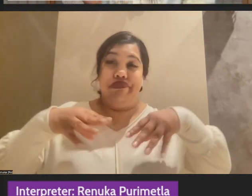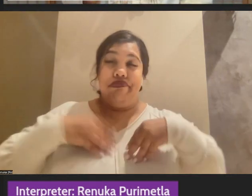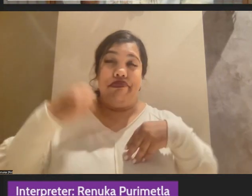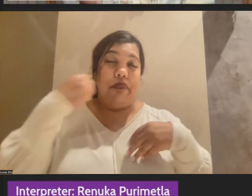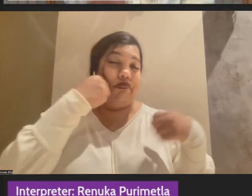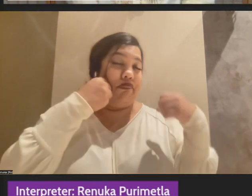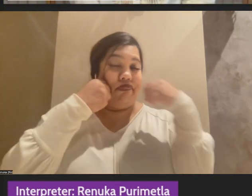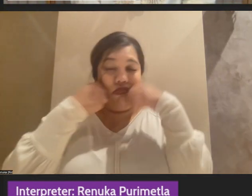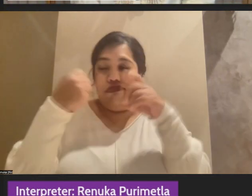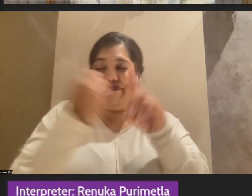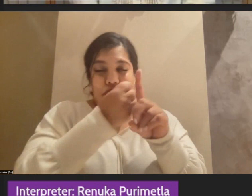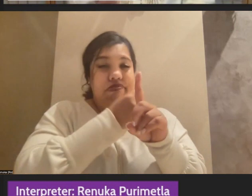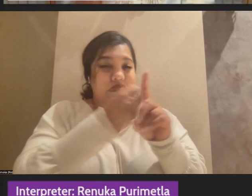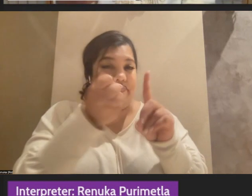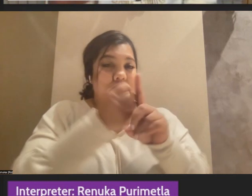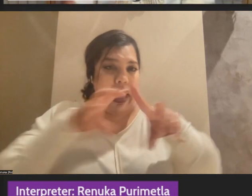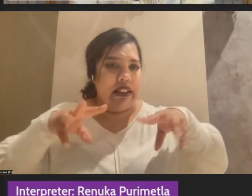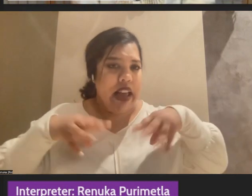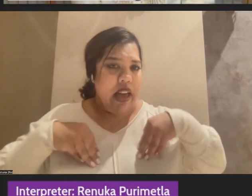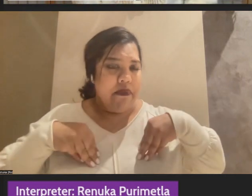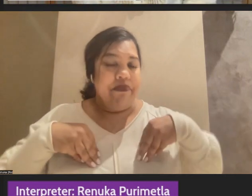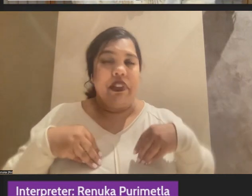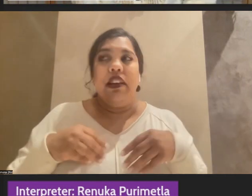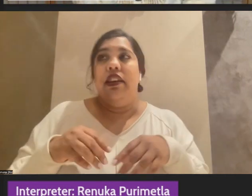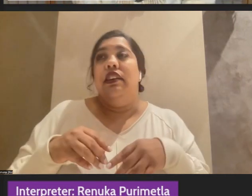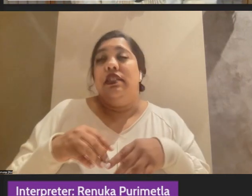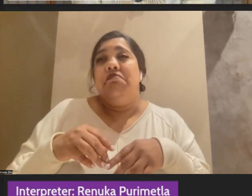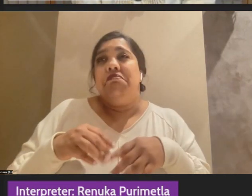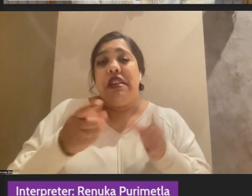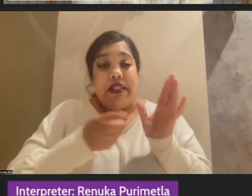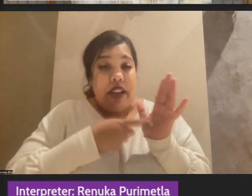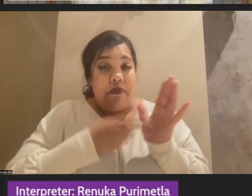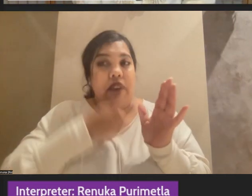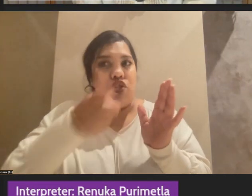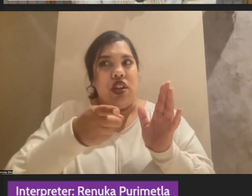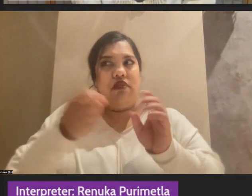Now, there were times that she fought back, but it's still abuse.